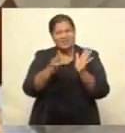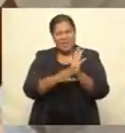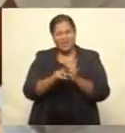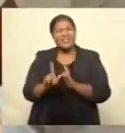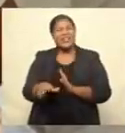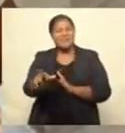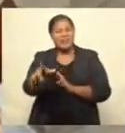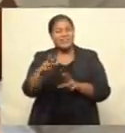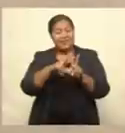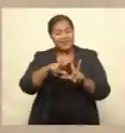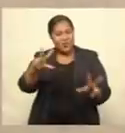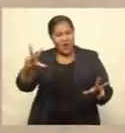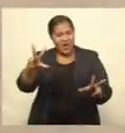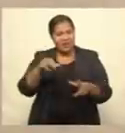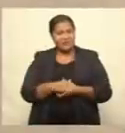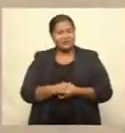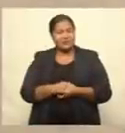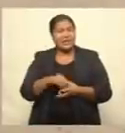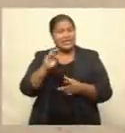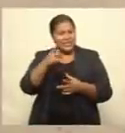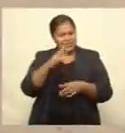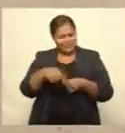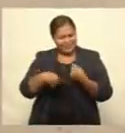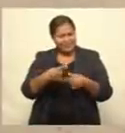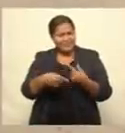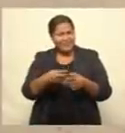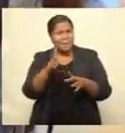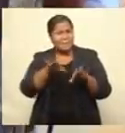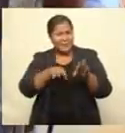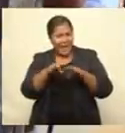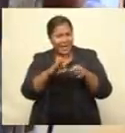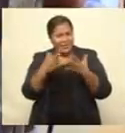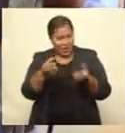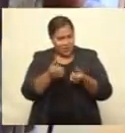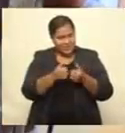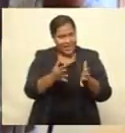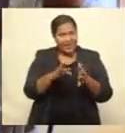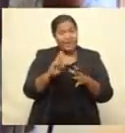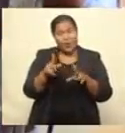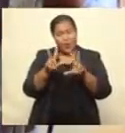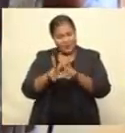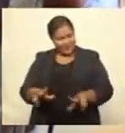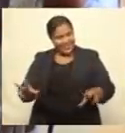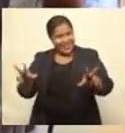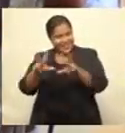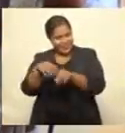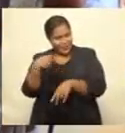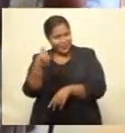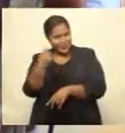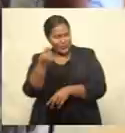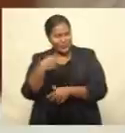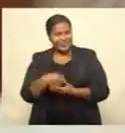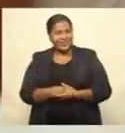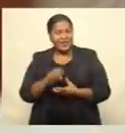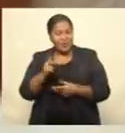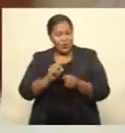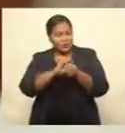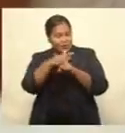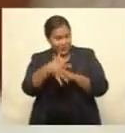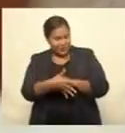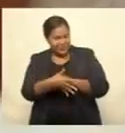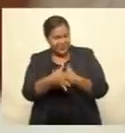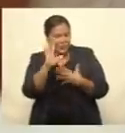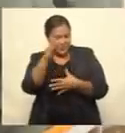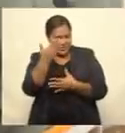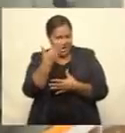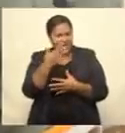Levu. A strategic vaccination rollout plan is currently being formulated for Viti Levu. This given the COVID-19 status and the